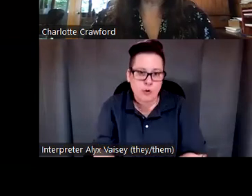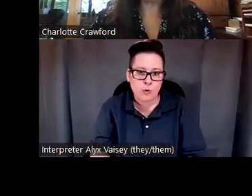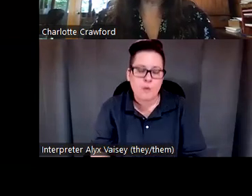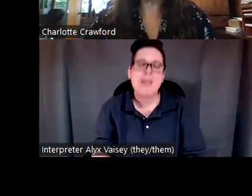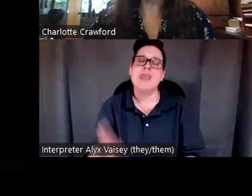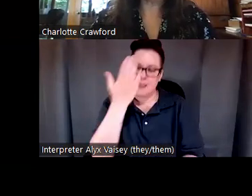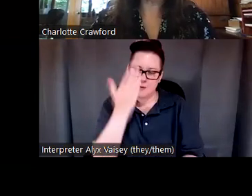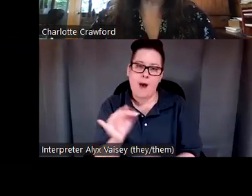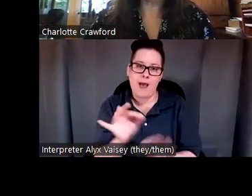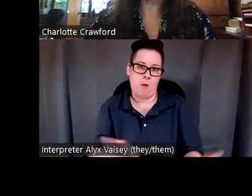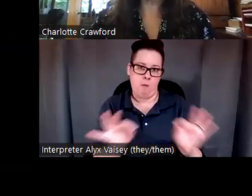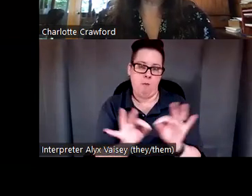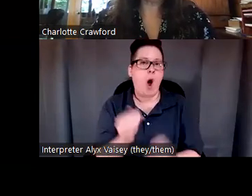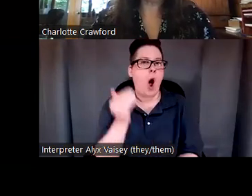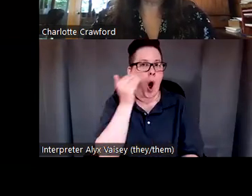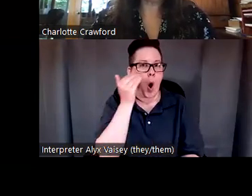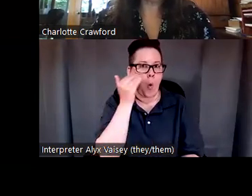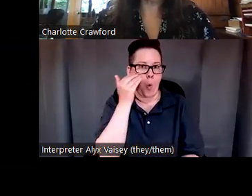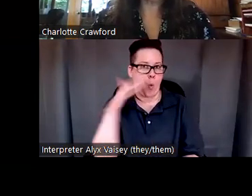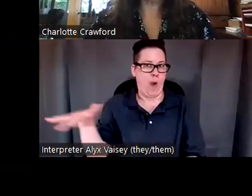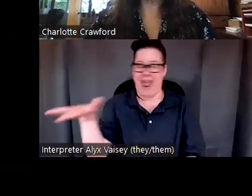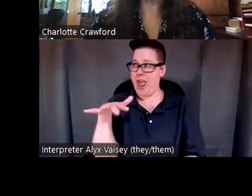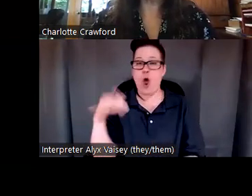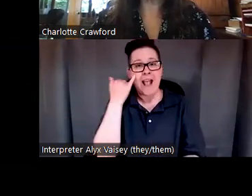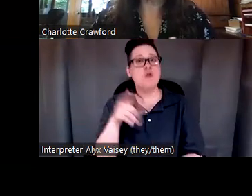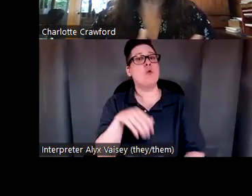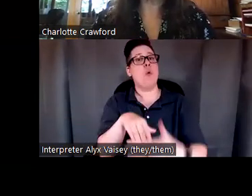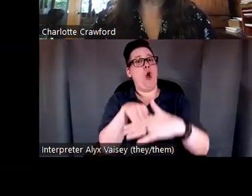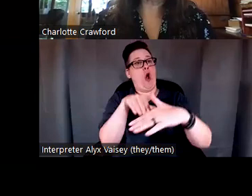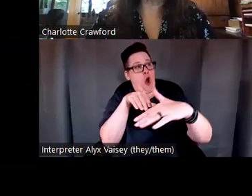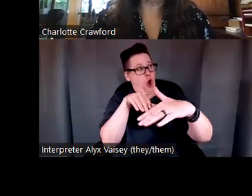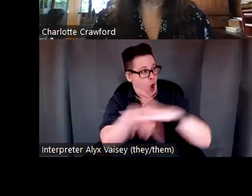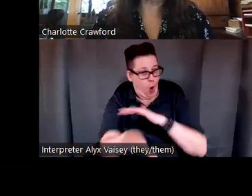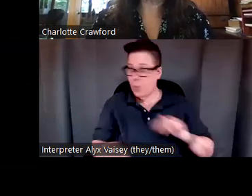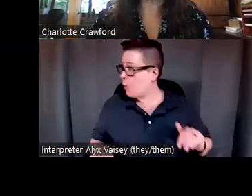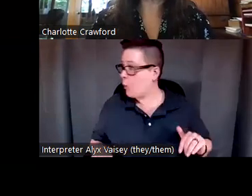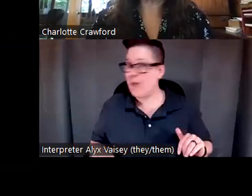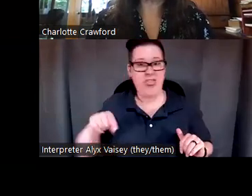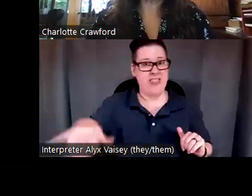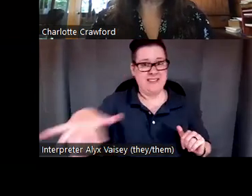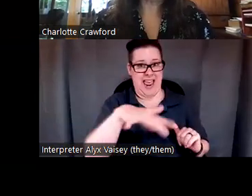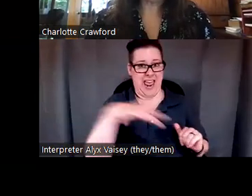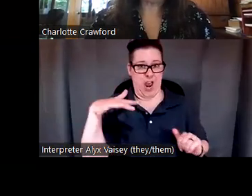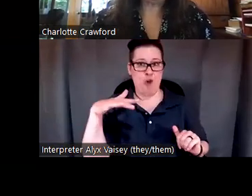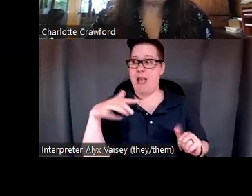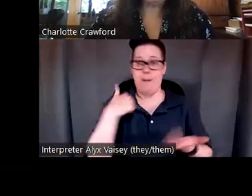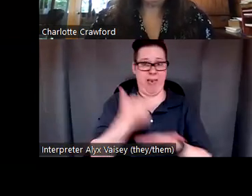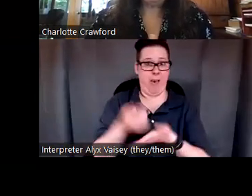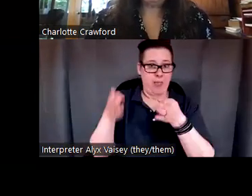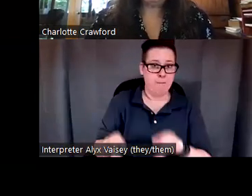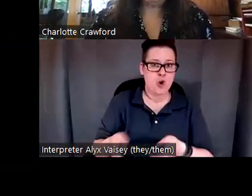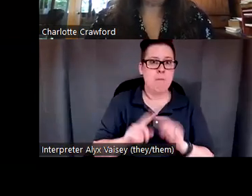to be aware of your surroundings, especially if you're going into a situation where you have a situational area where you think maybe it could